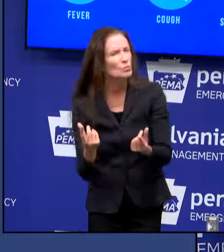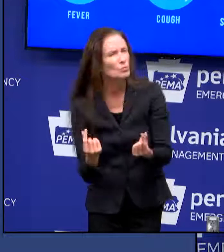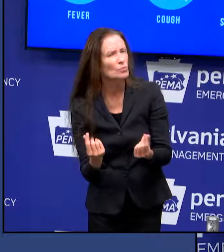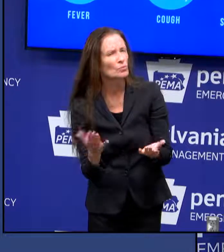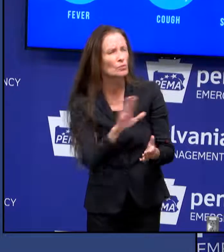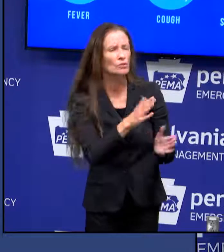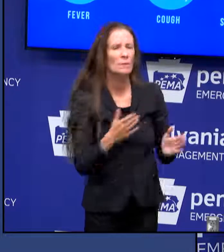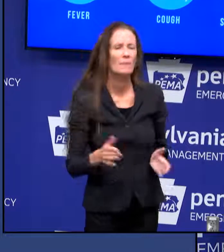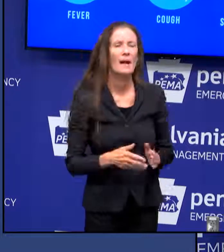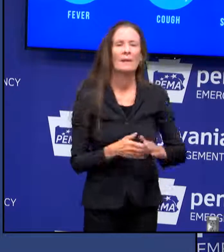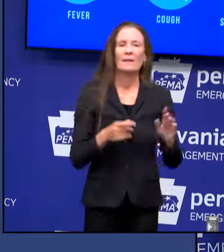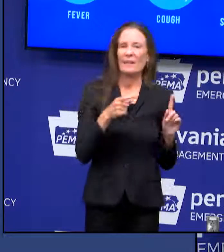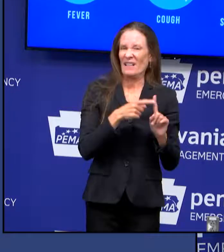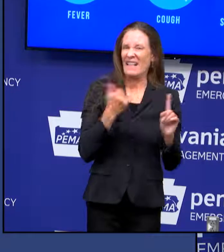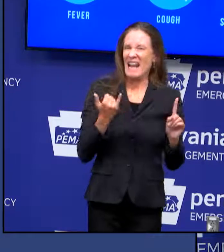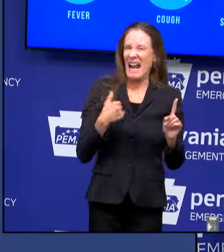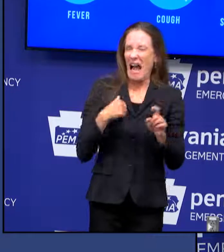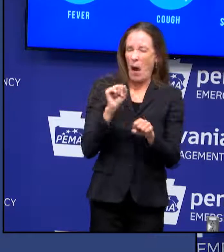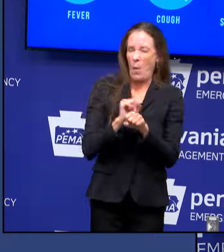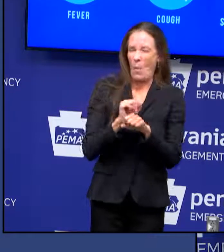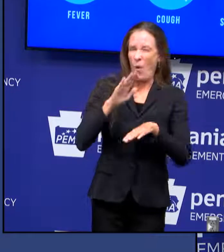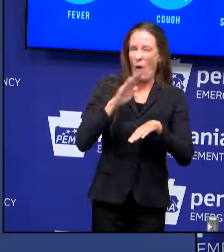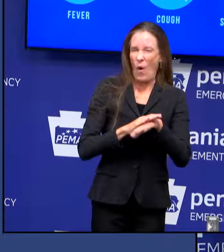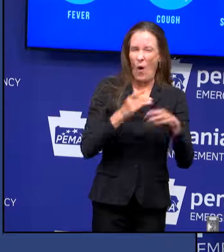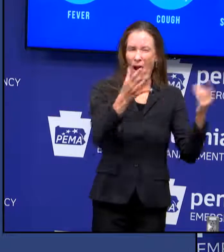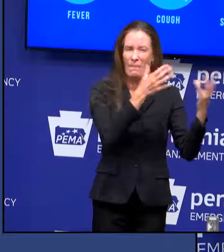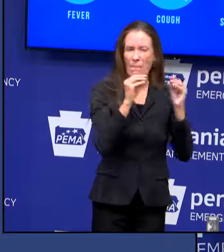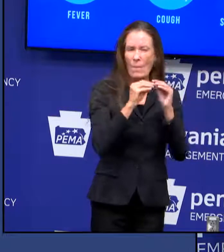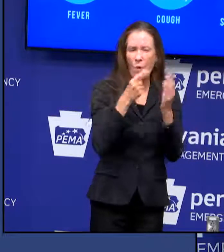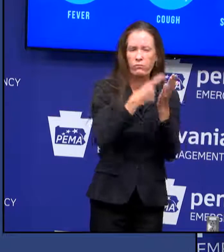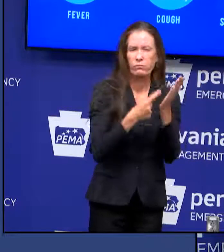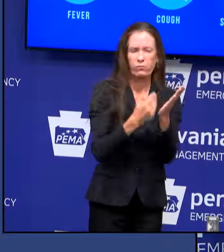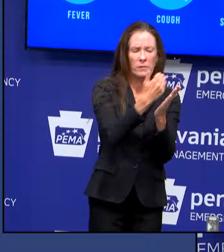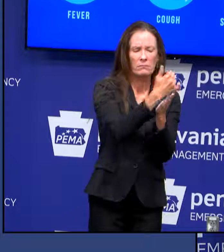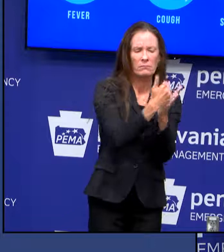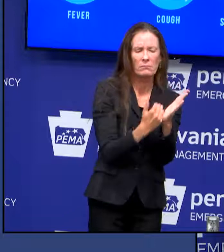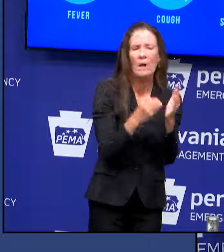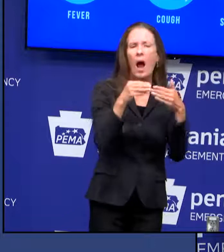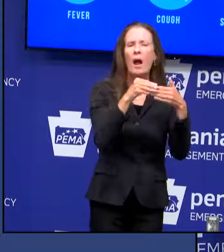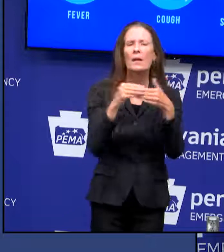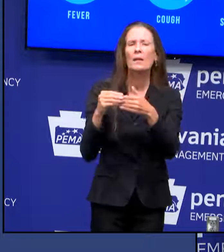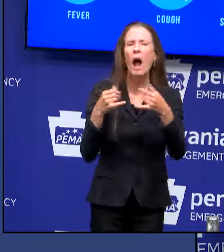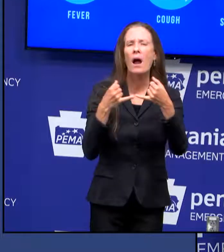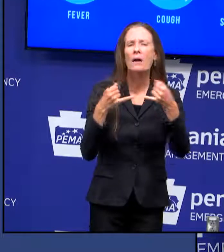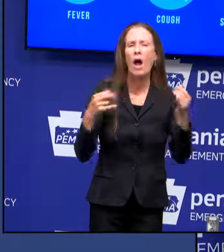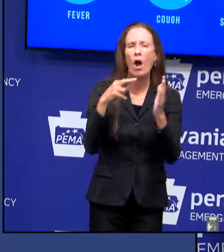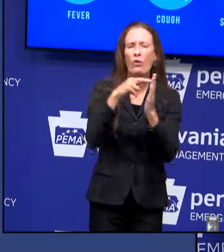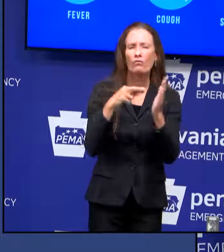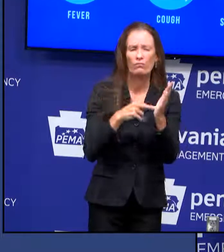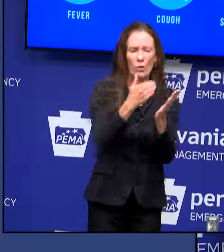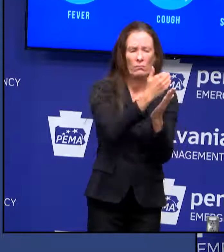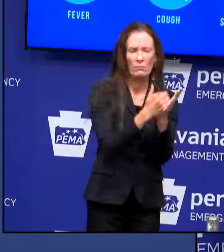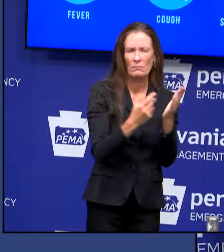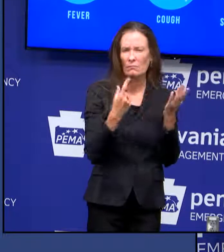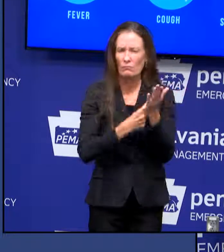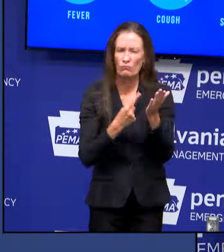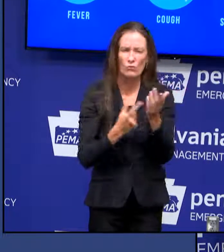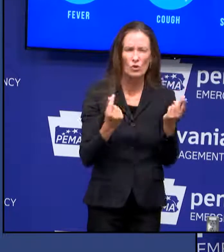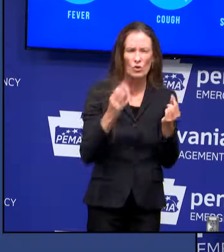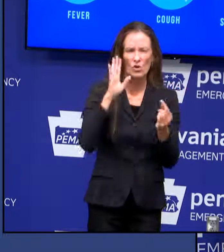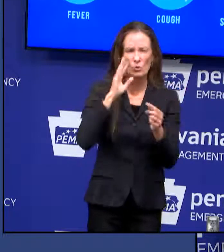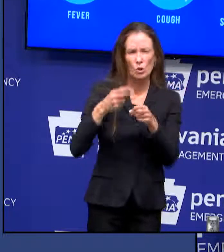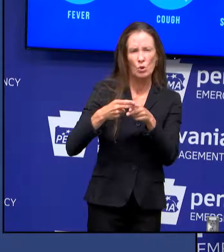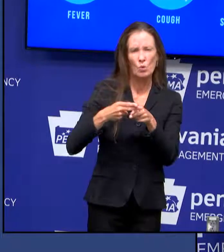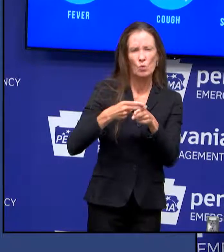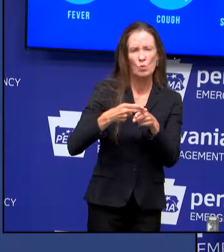type of guidance recommendations, which will be data-driven, and we'll be releasing them presently. I don't have a date, but we are working on